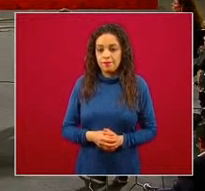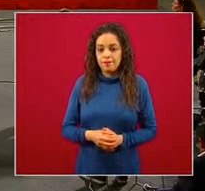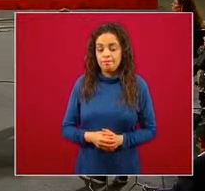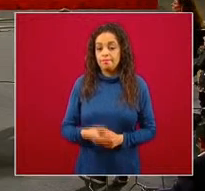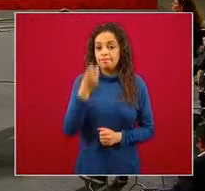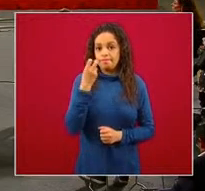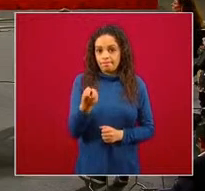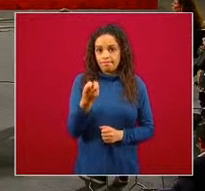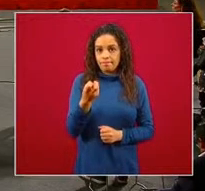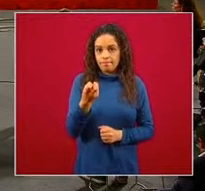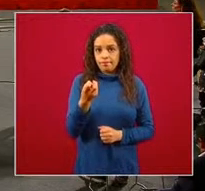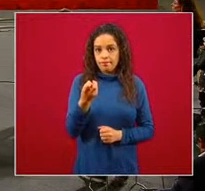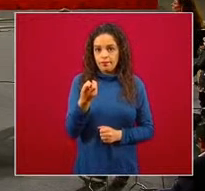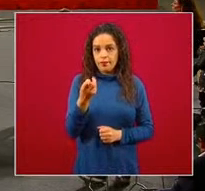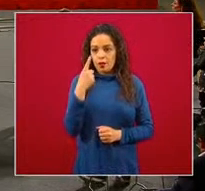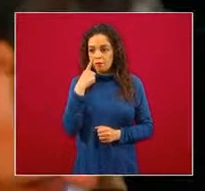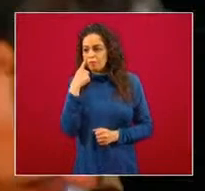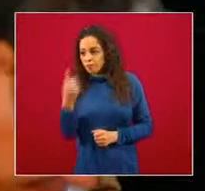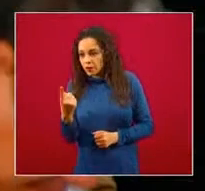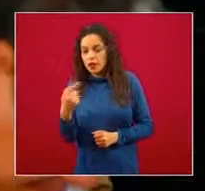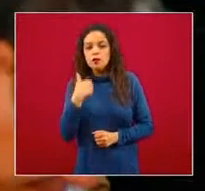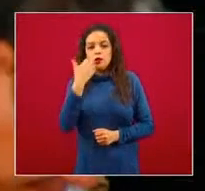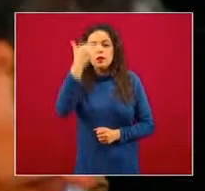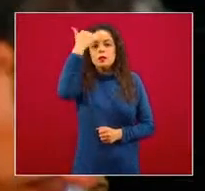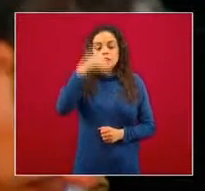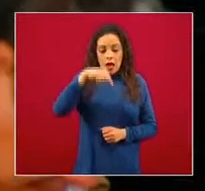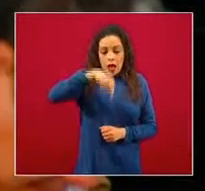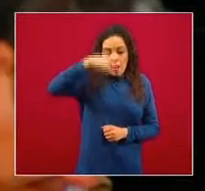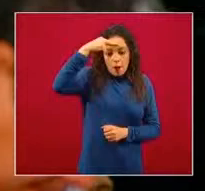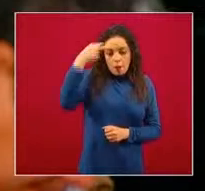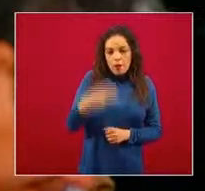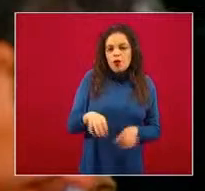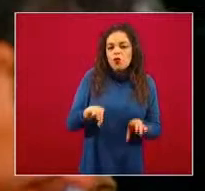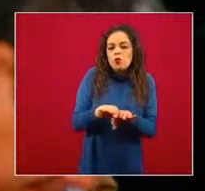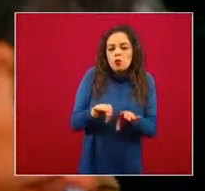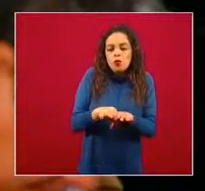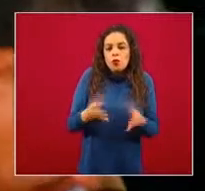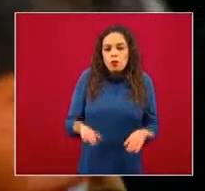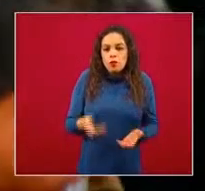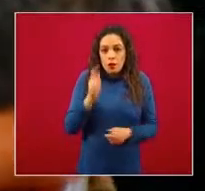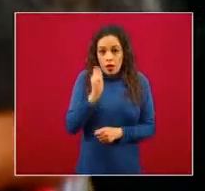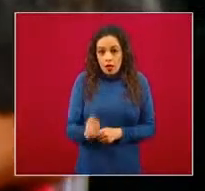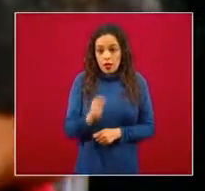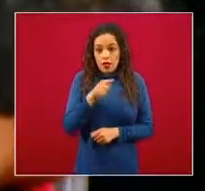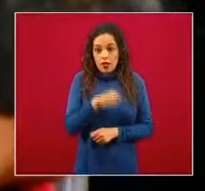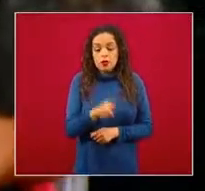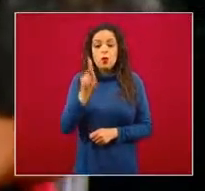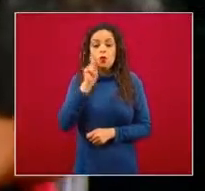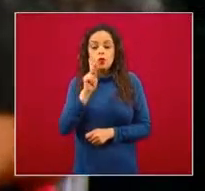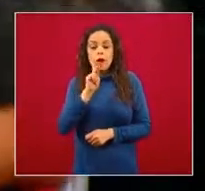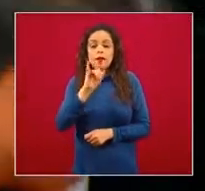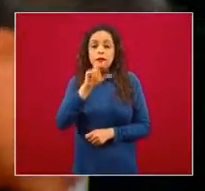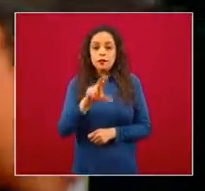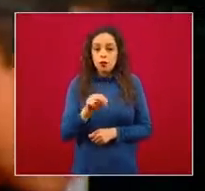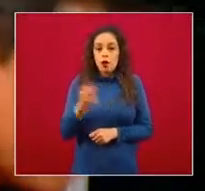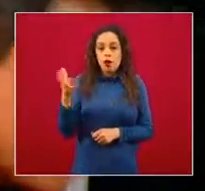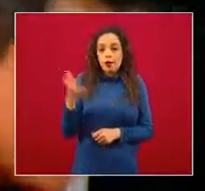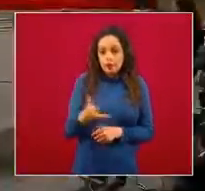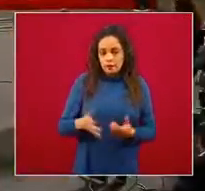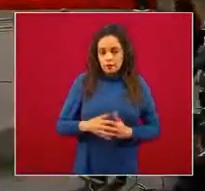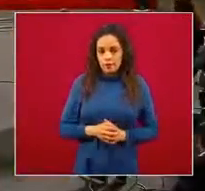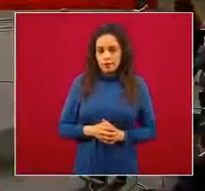also, how is Mexico looking with the whole situation with these